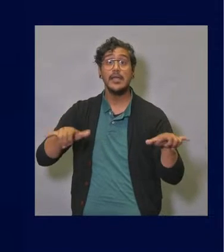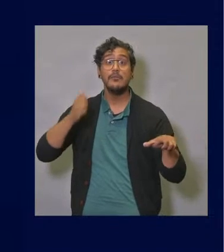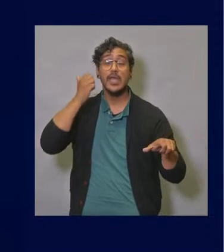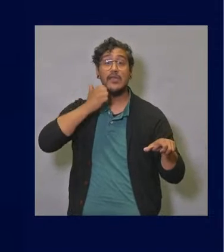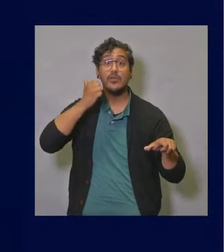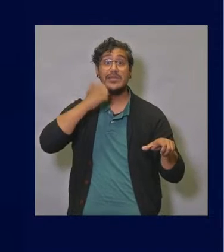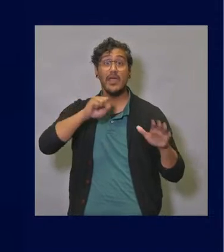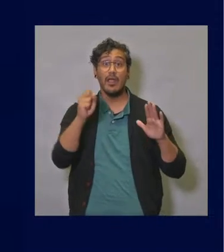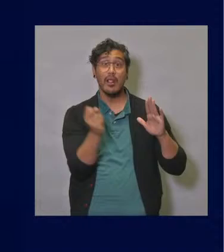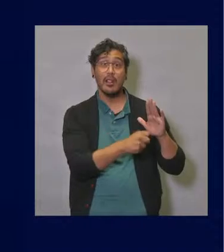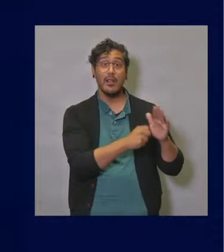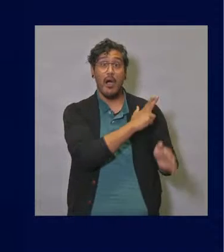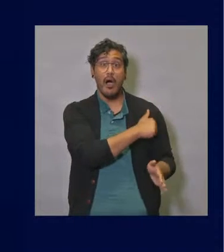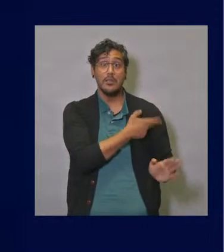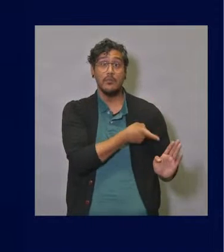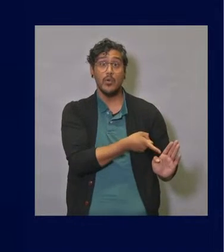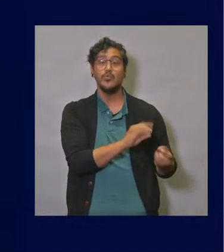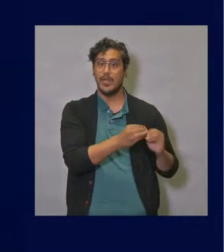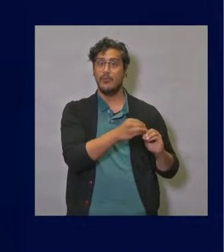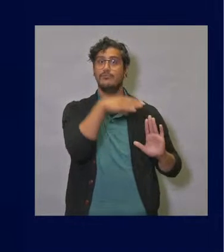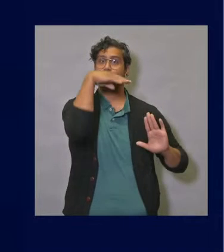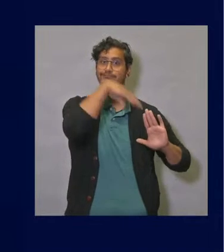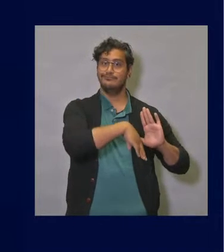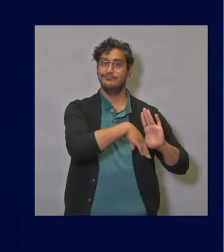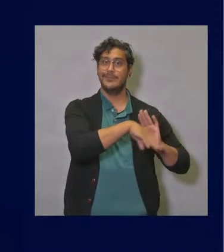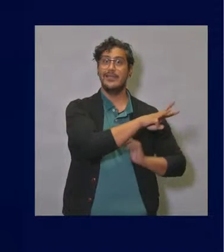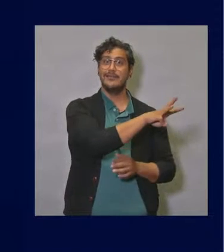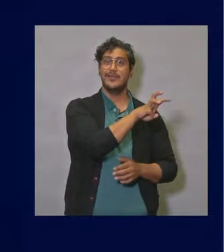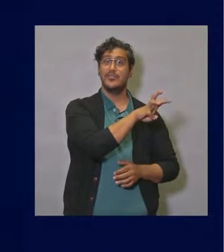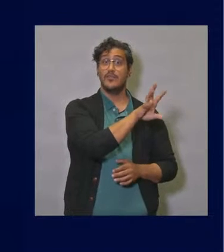confirmed hospitalizations decreased from